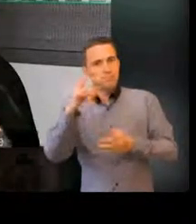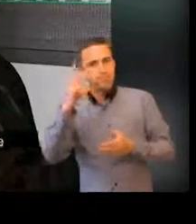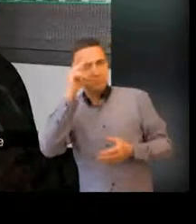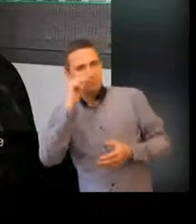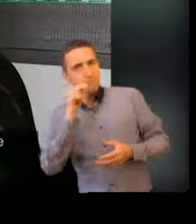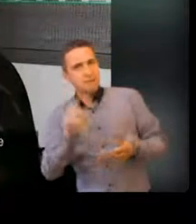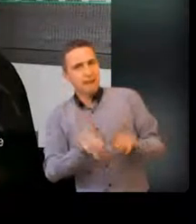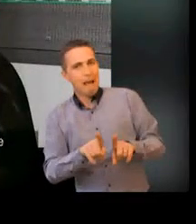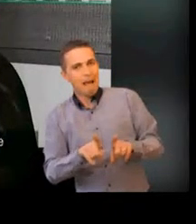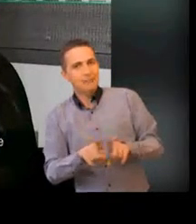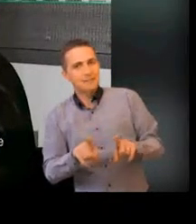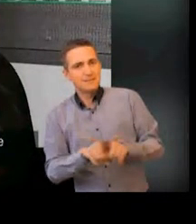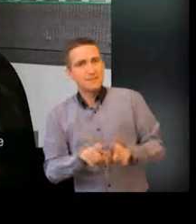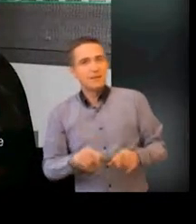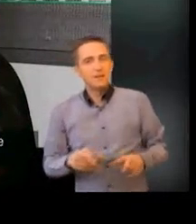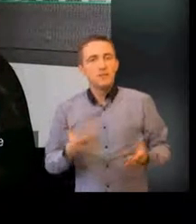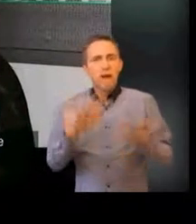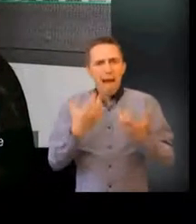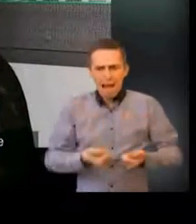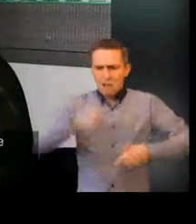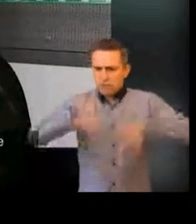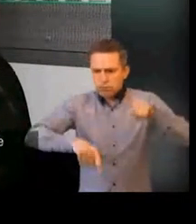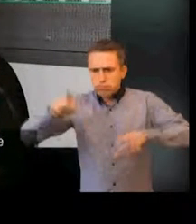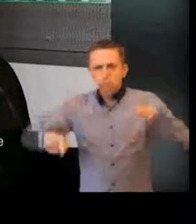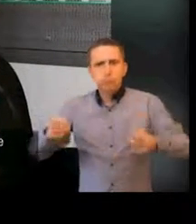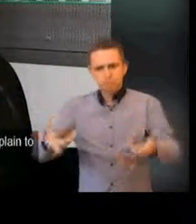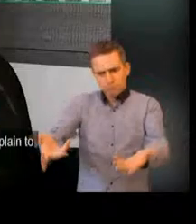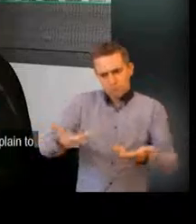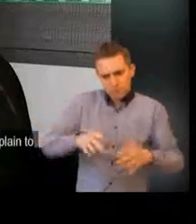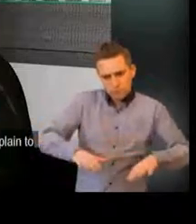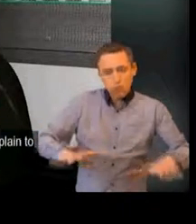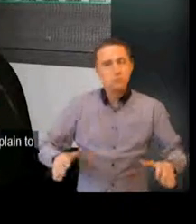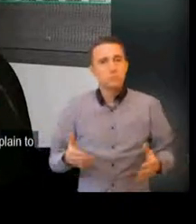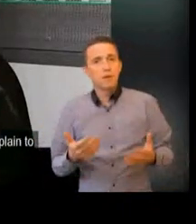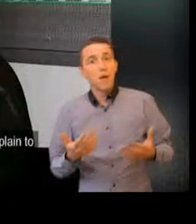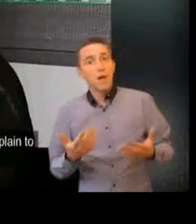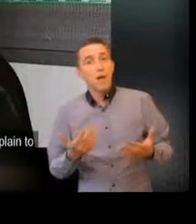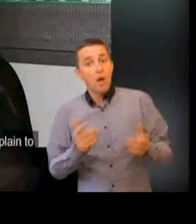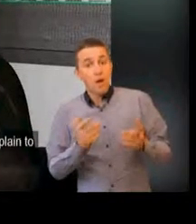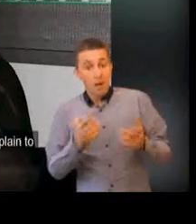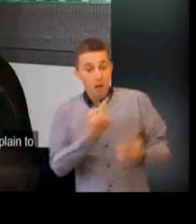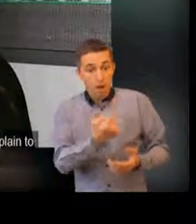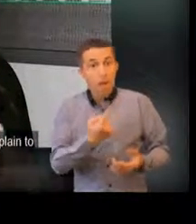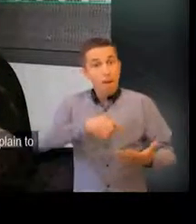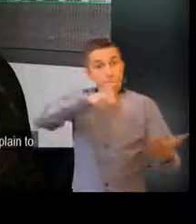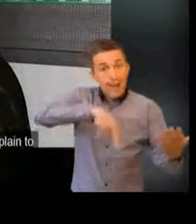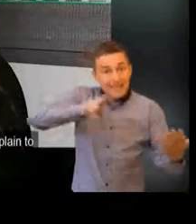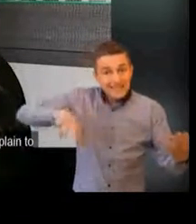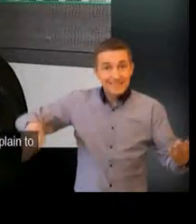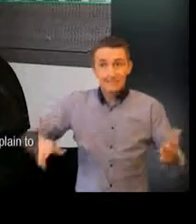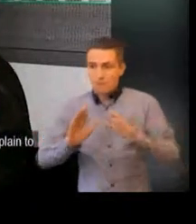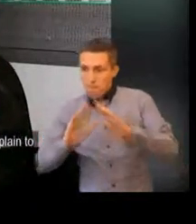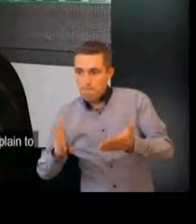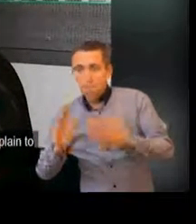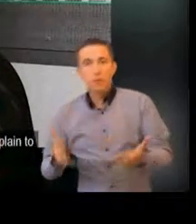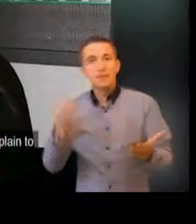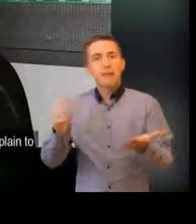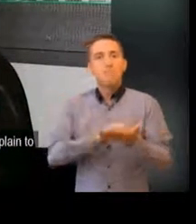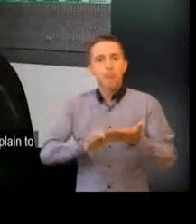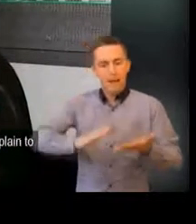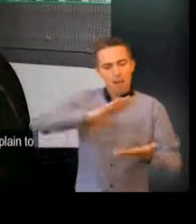was aware of this. There was maybe braille on some of the chairs, so Rosie was aware that was her chair. Also brought in the opticians for the other children, who